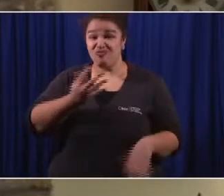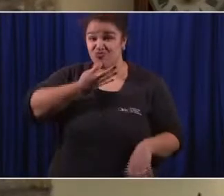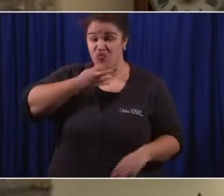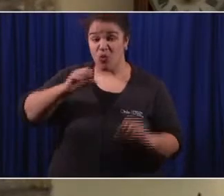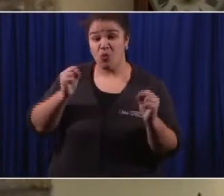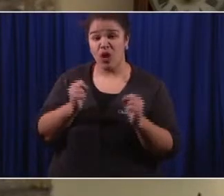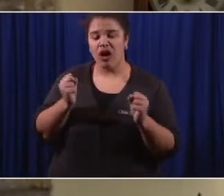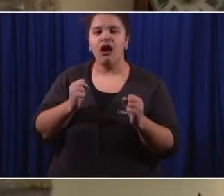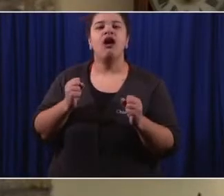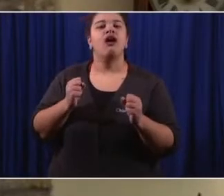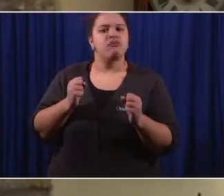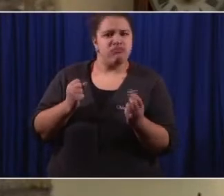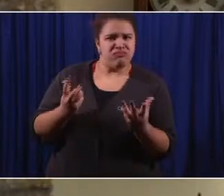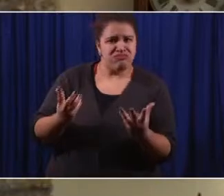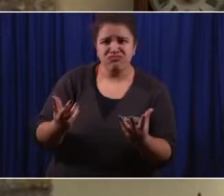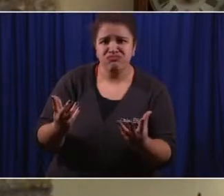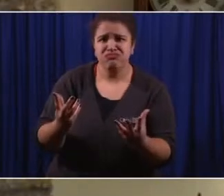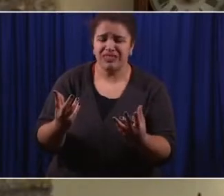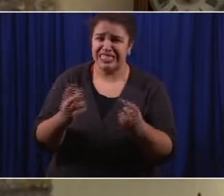as we move toward winter?